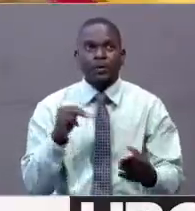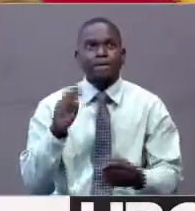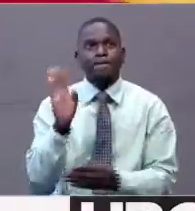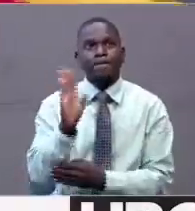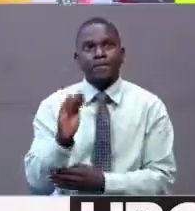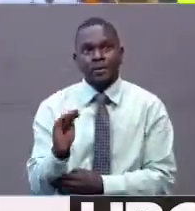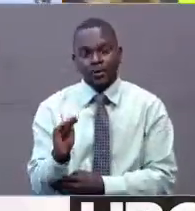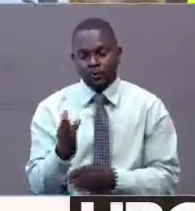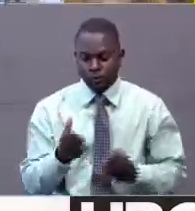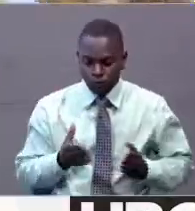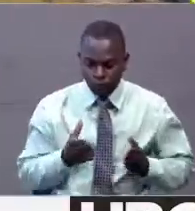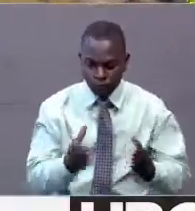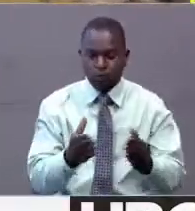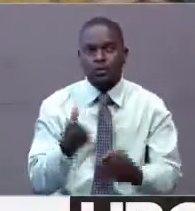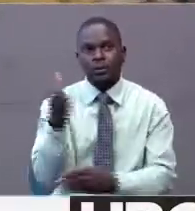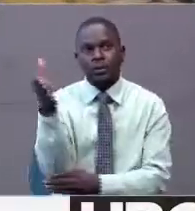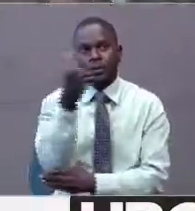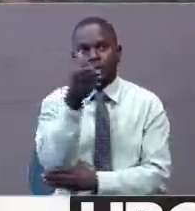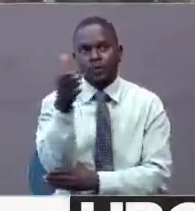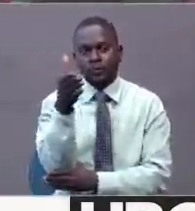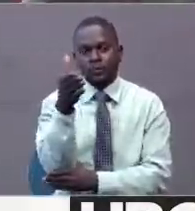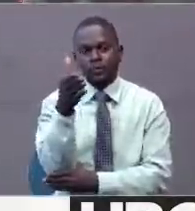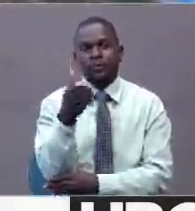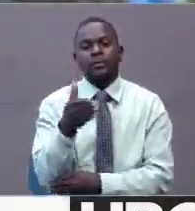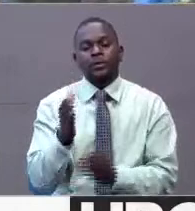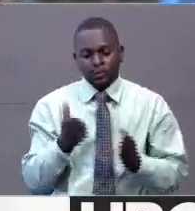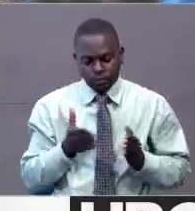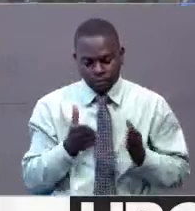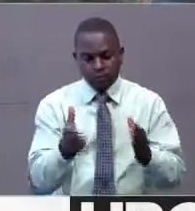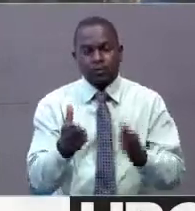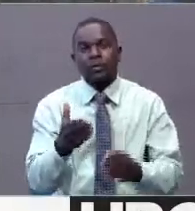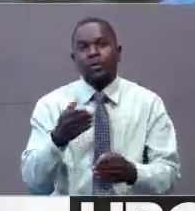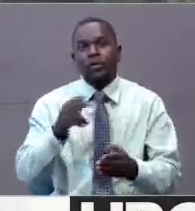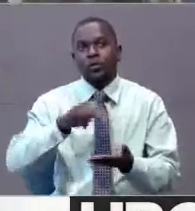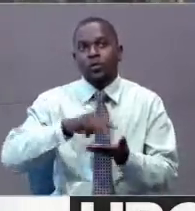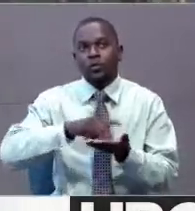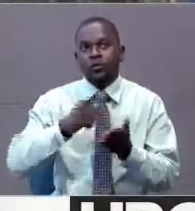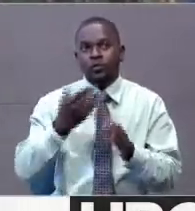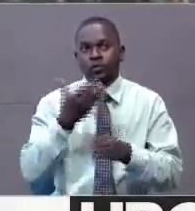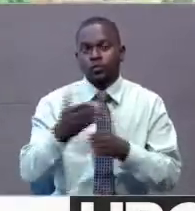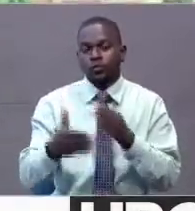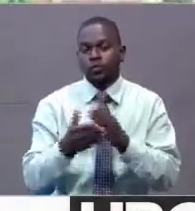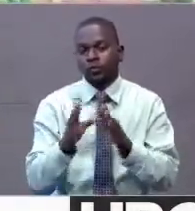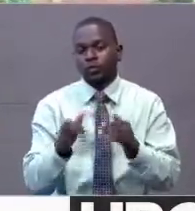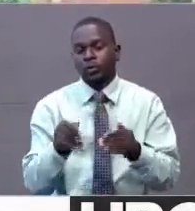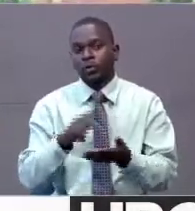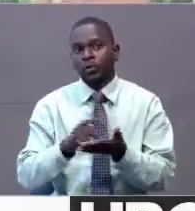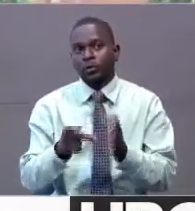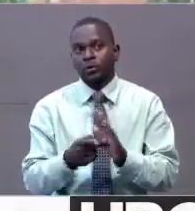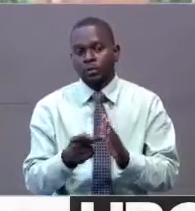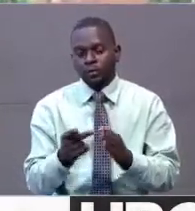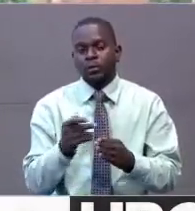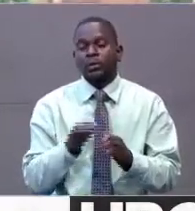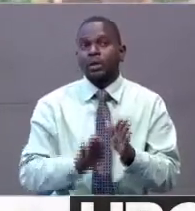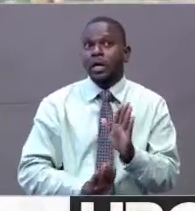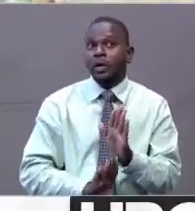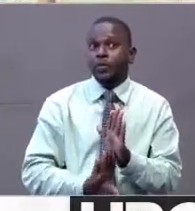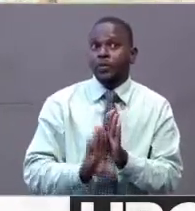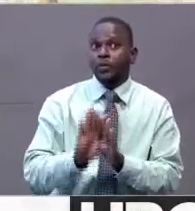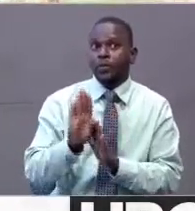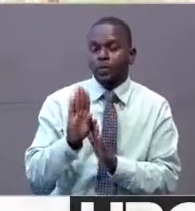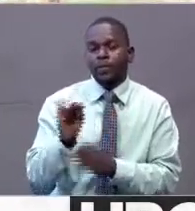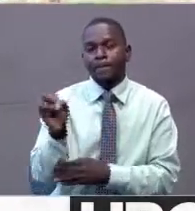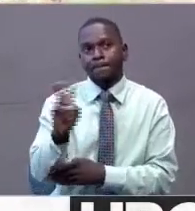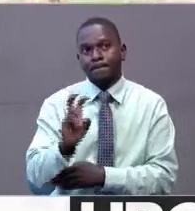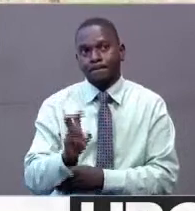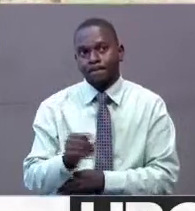District. Congratulations. The road construction project under Uganda support to infrastructure development is